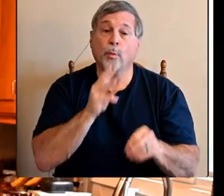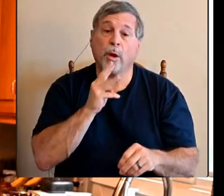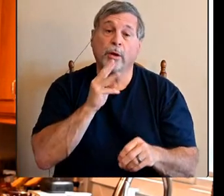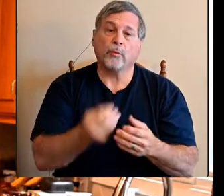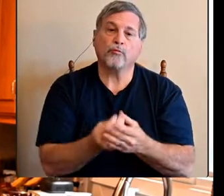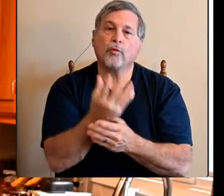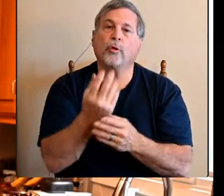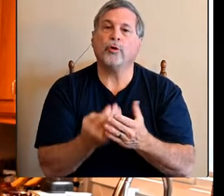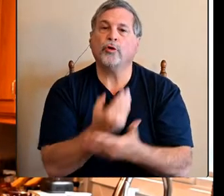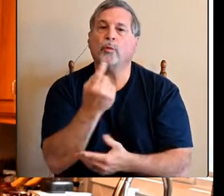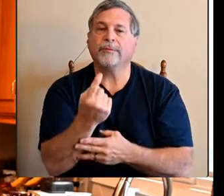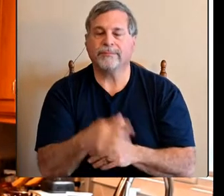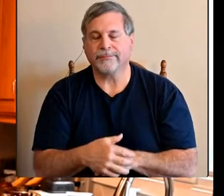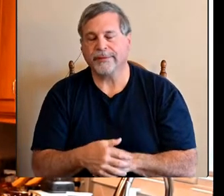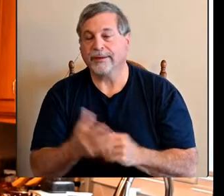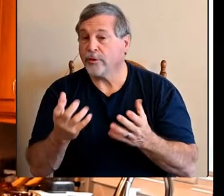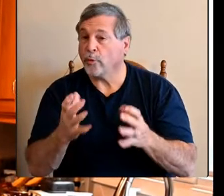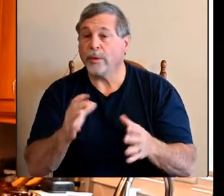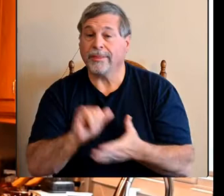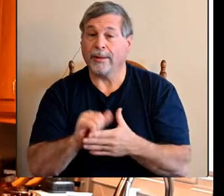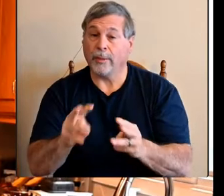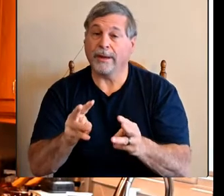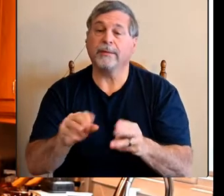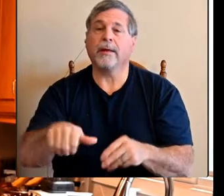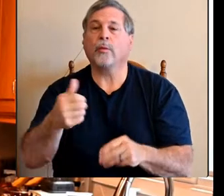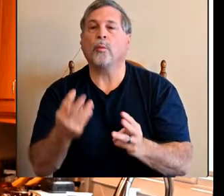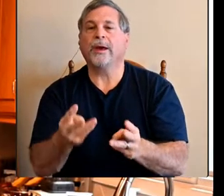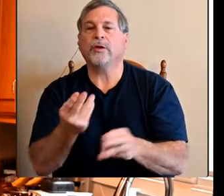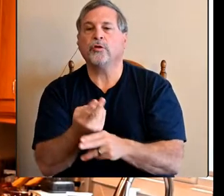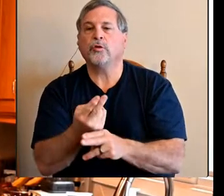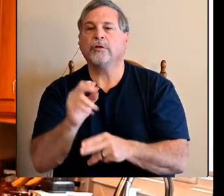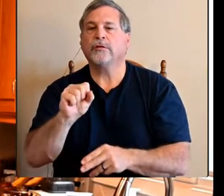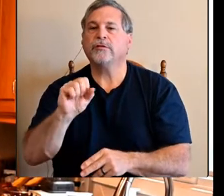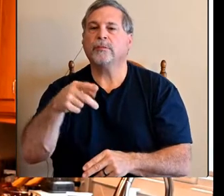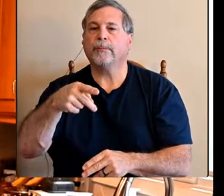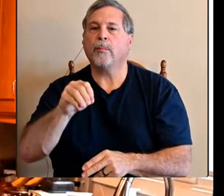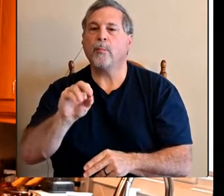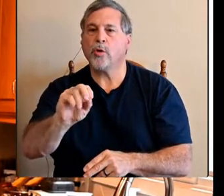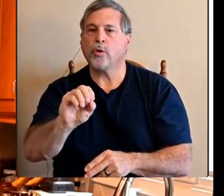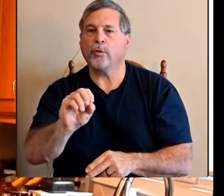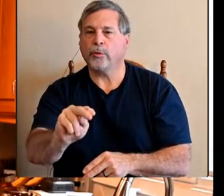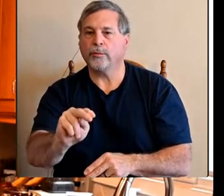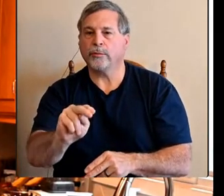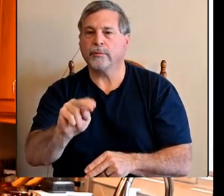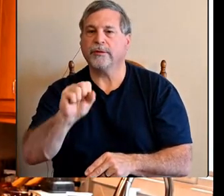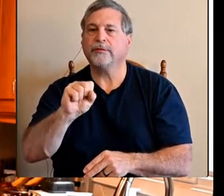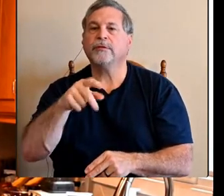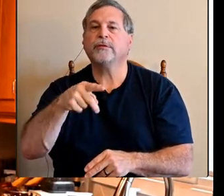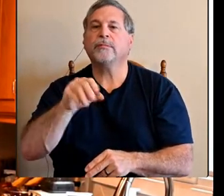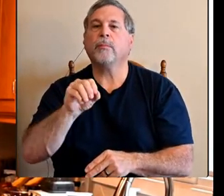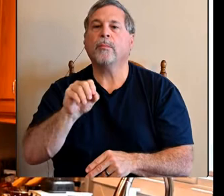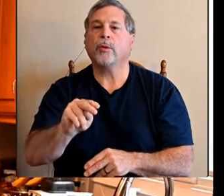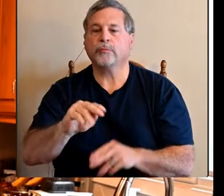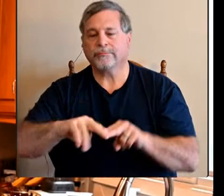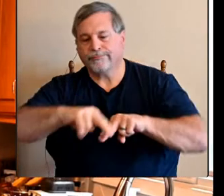want now if you don't want to do it that way the other way is just take a spoon carve around the seed if you're afraid of using your